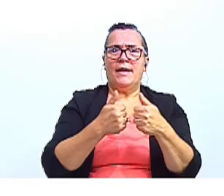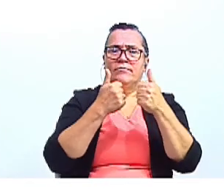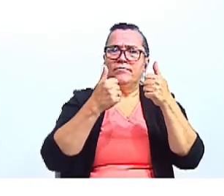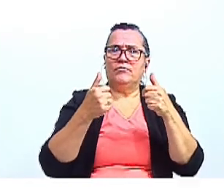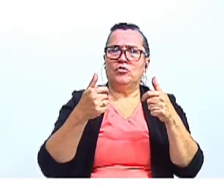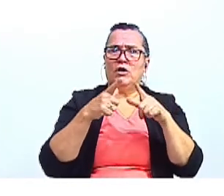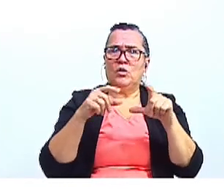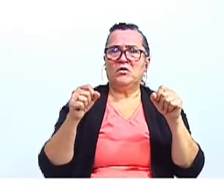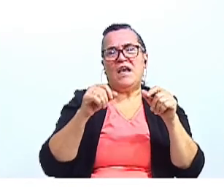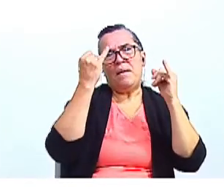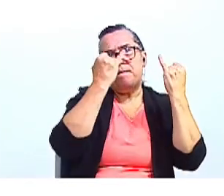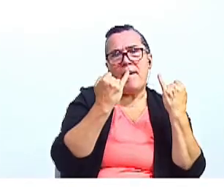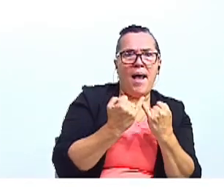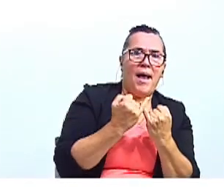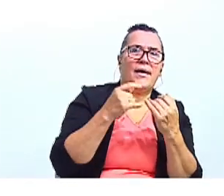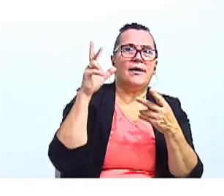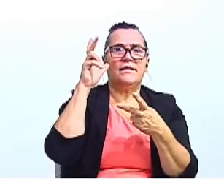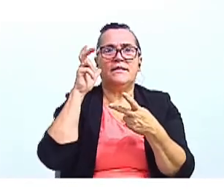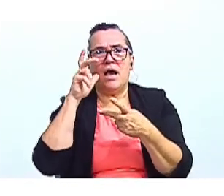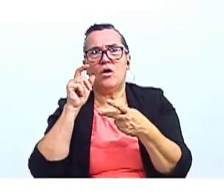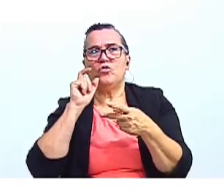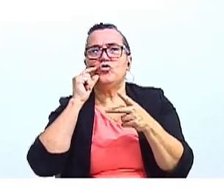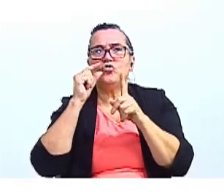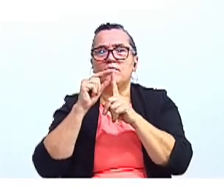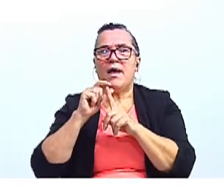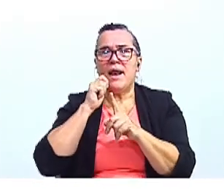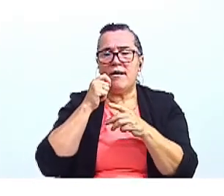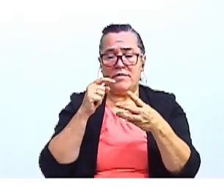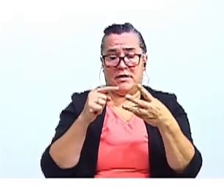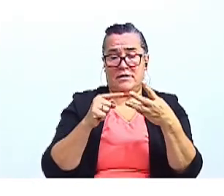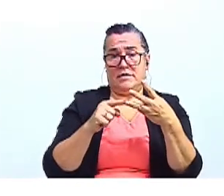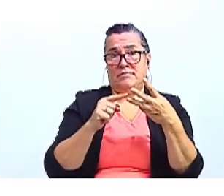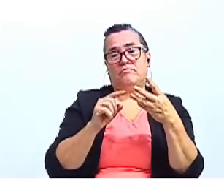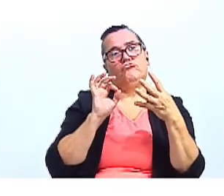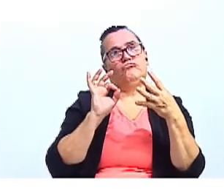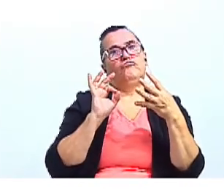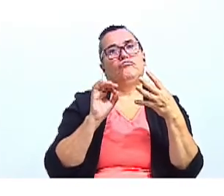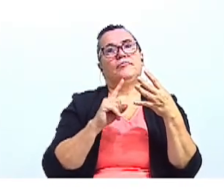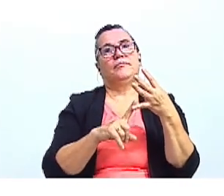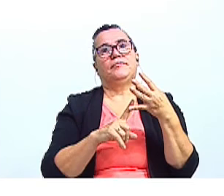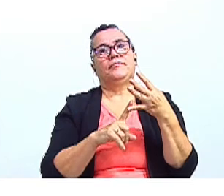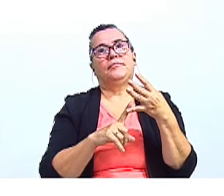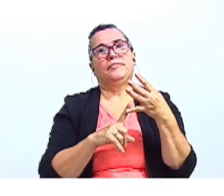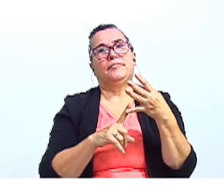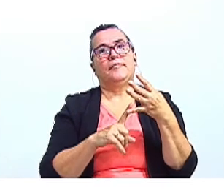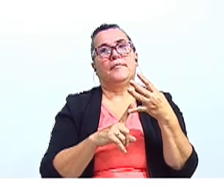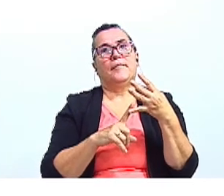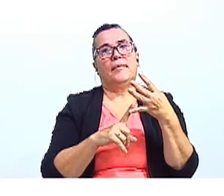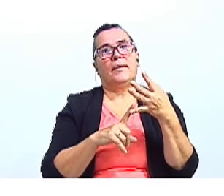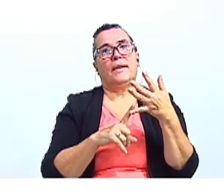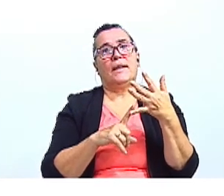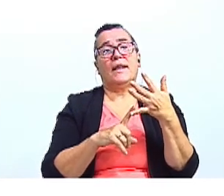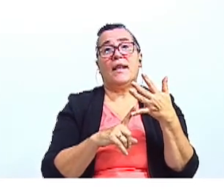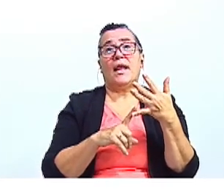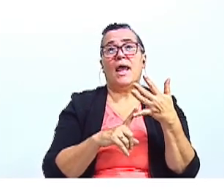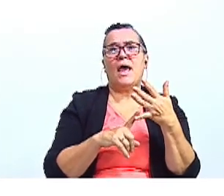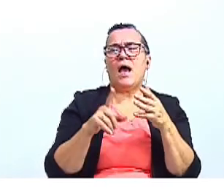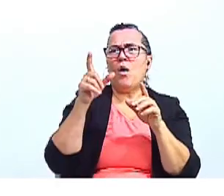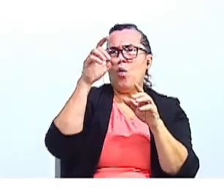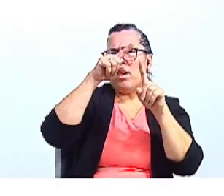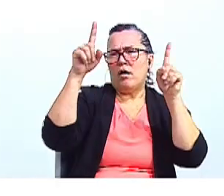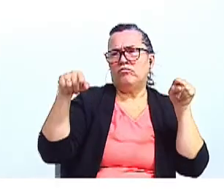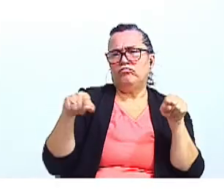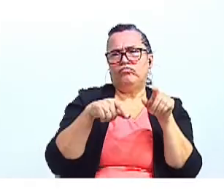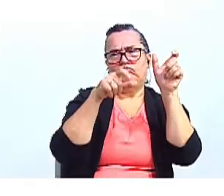like images, audios, and keywords? Okay, the next chart, please. Thank you. So we have